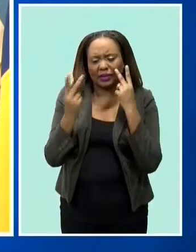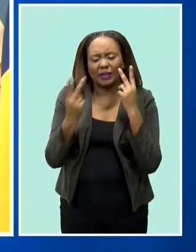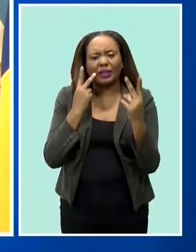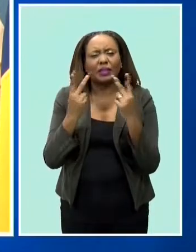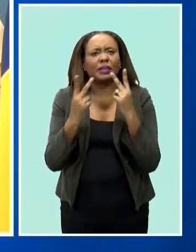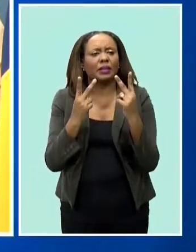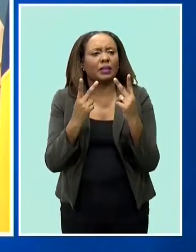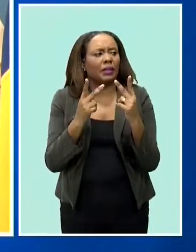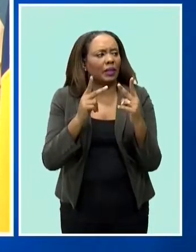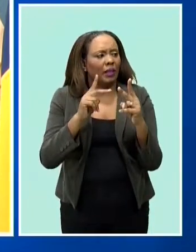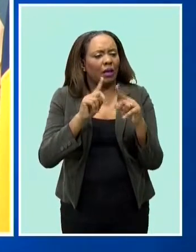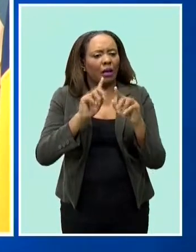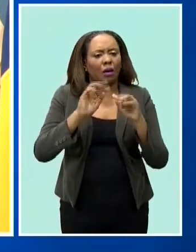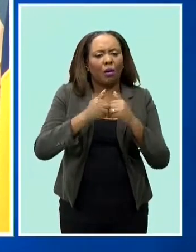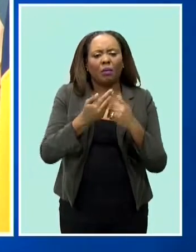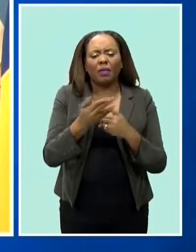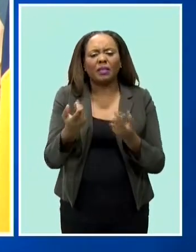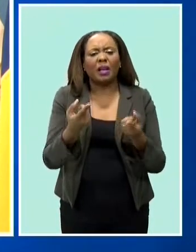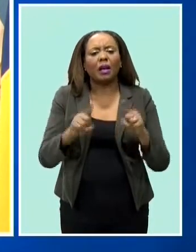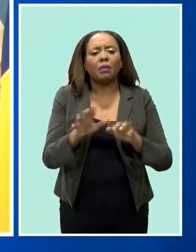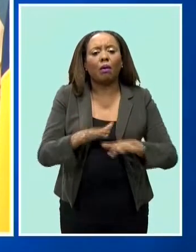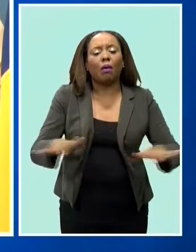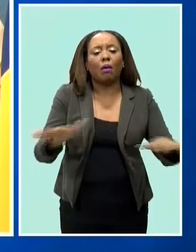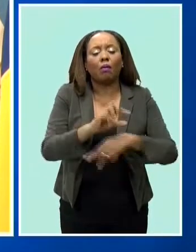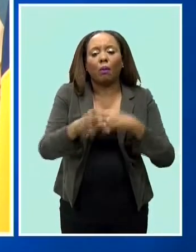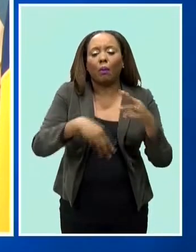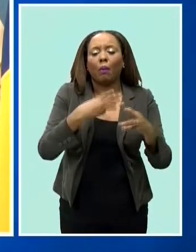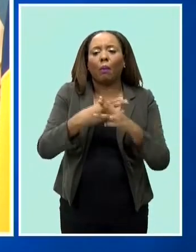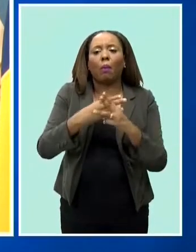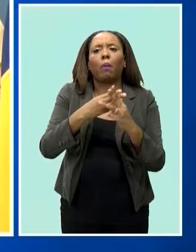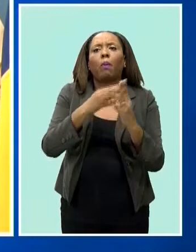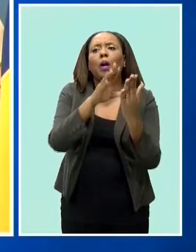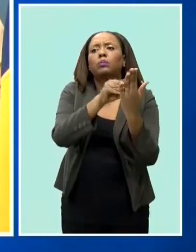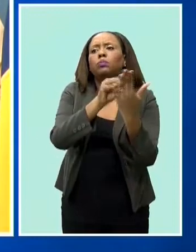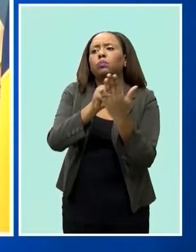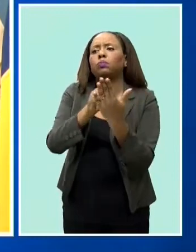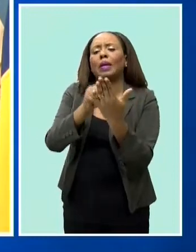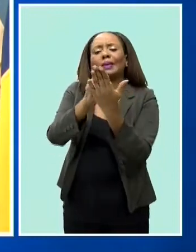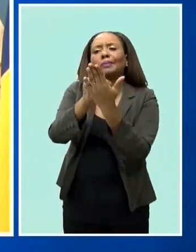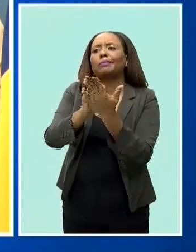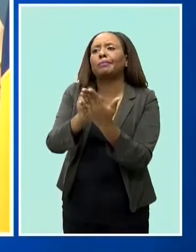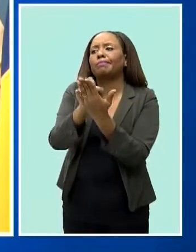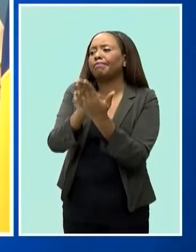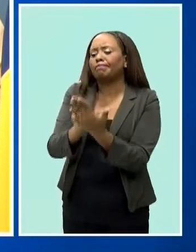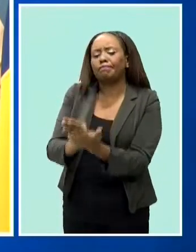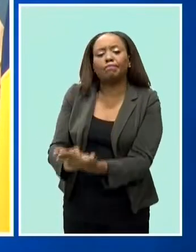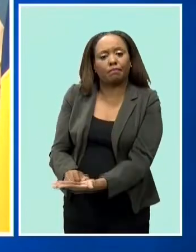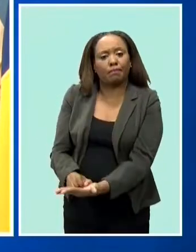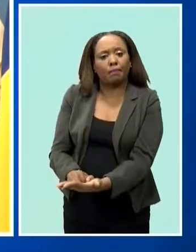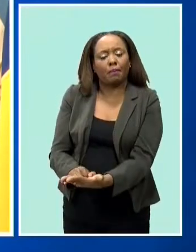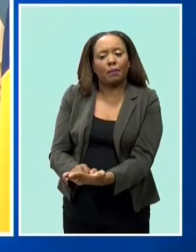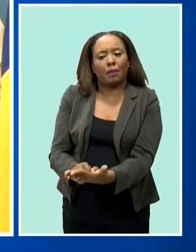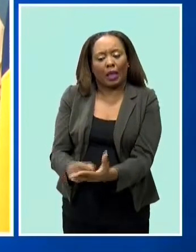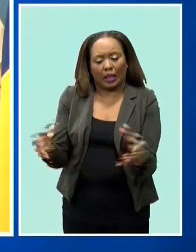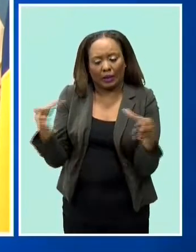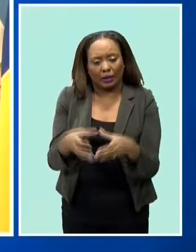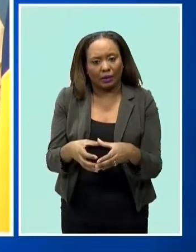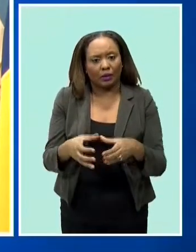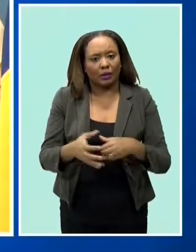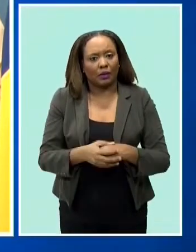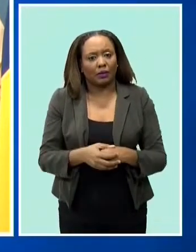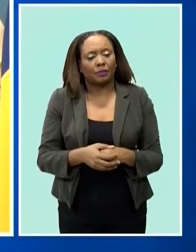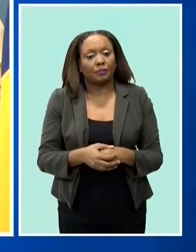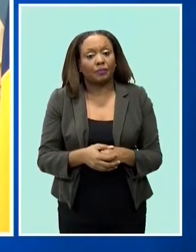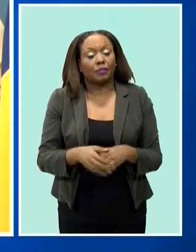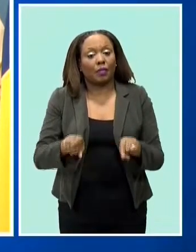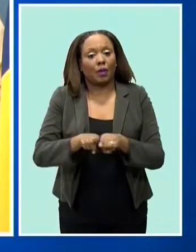produce reports. So now you have the data, it's good, you need to understand what's happening, interpret what's happening. And the last